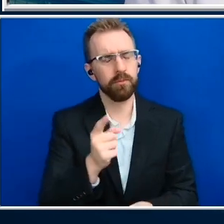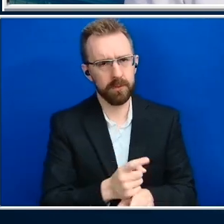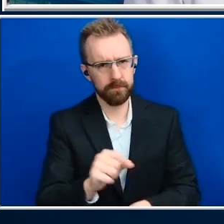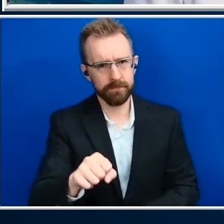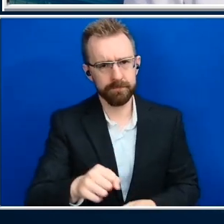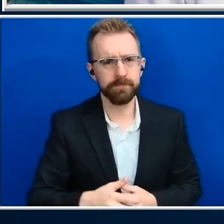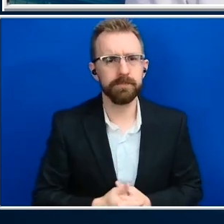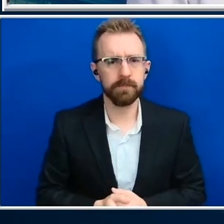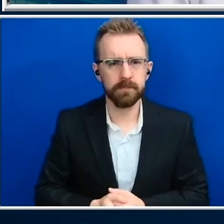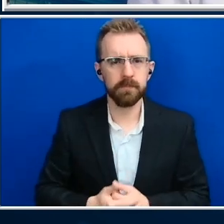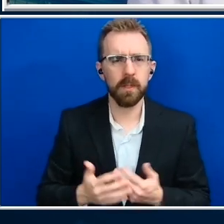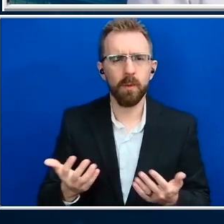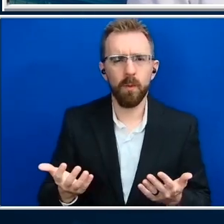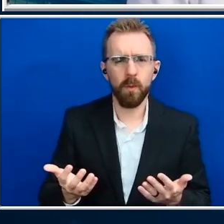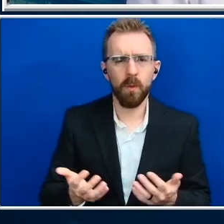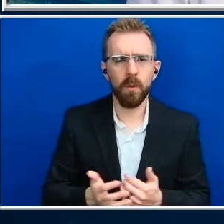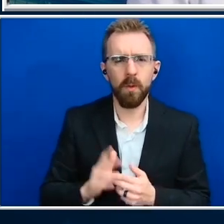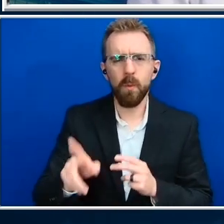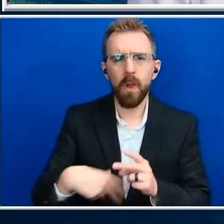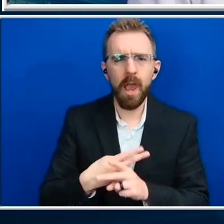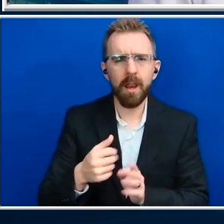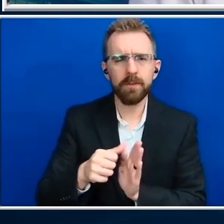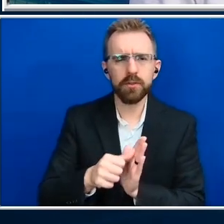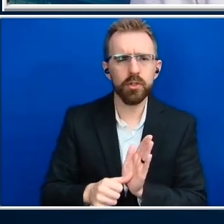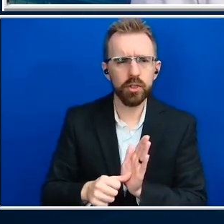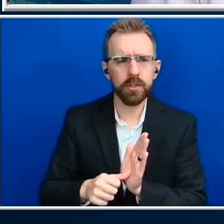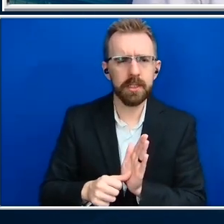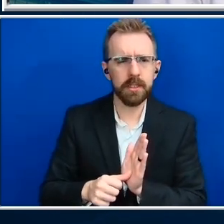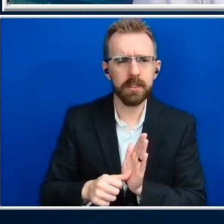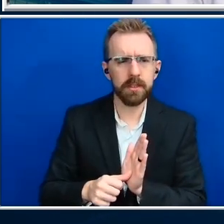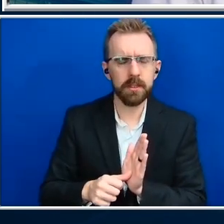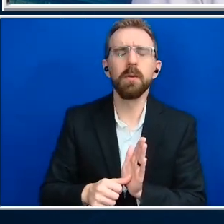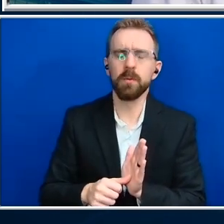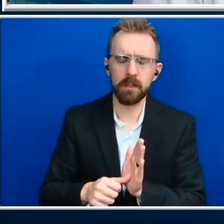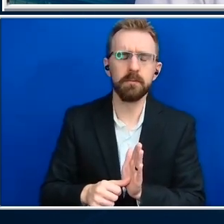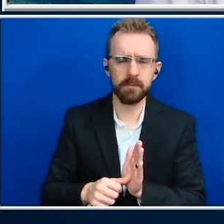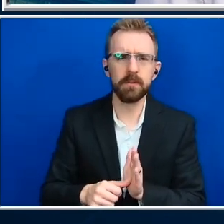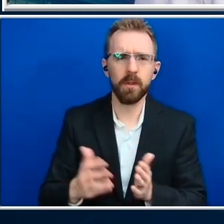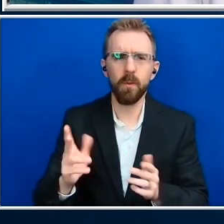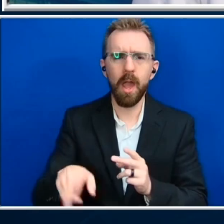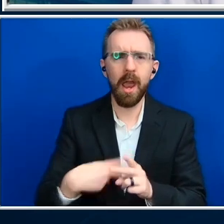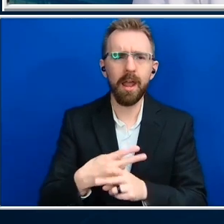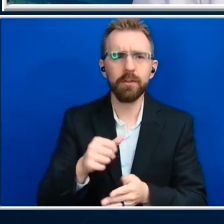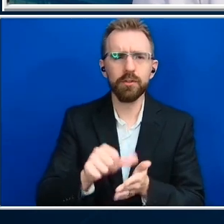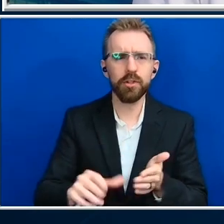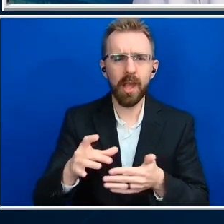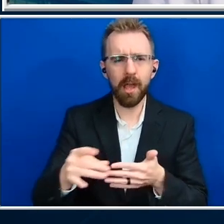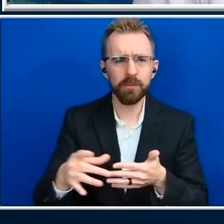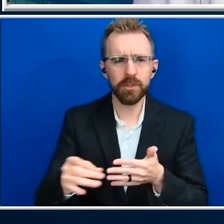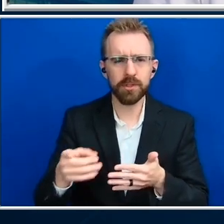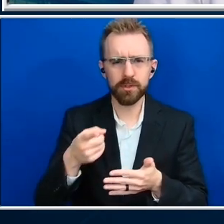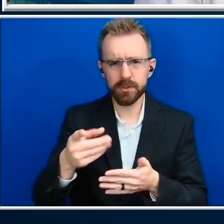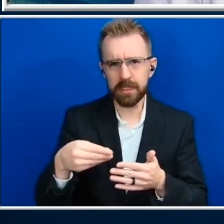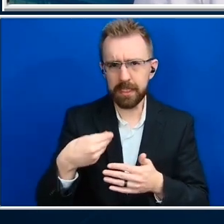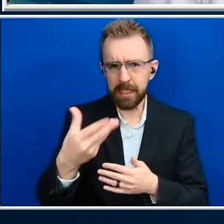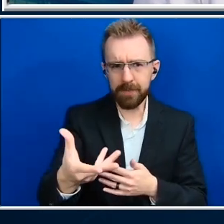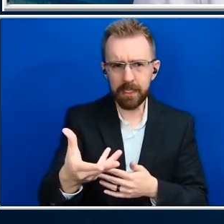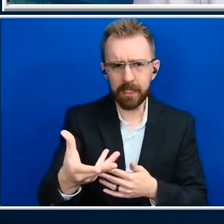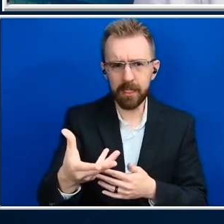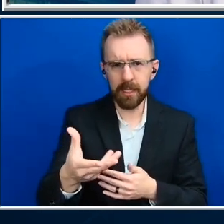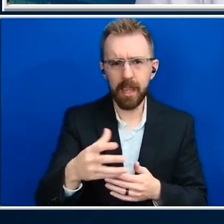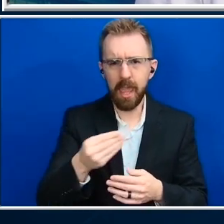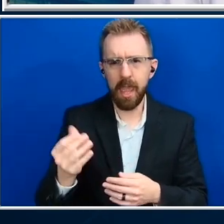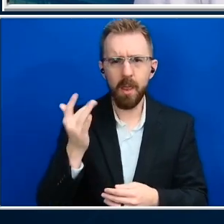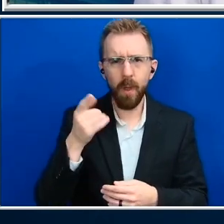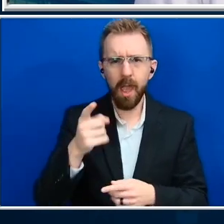kind of But they weren't sure exactly. Okay. What kind of surgery options were you given? And why did you go to Dr.